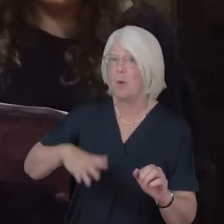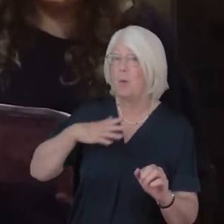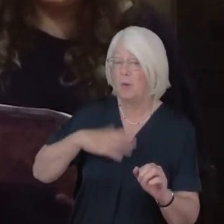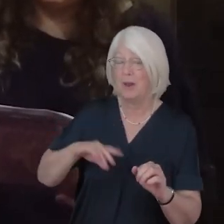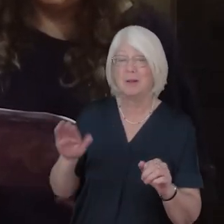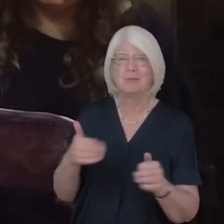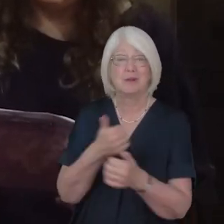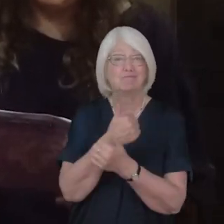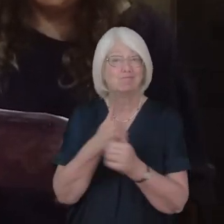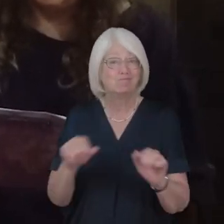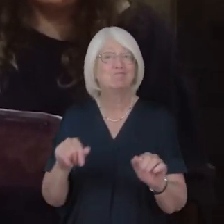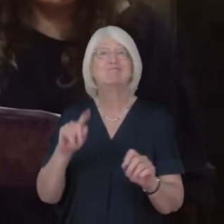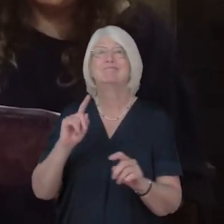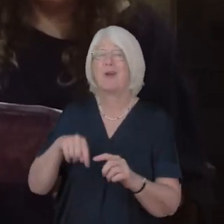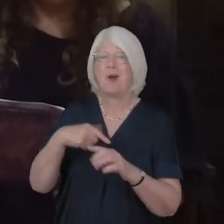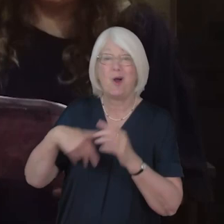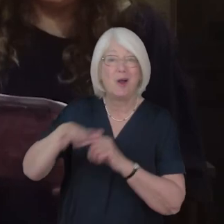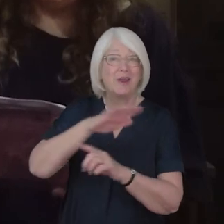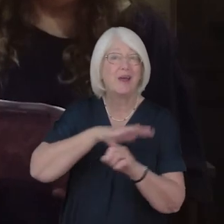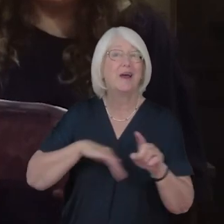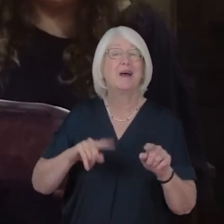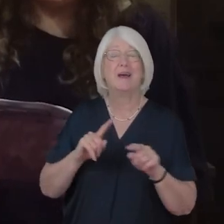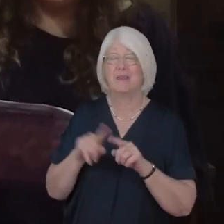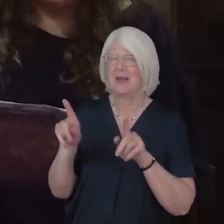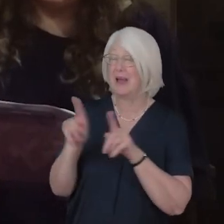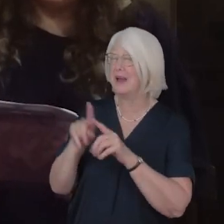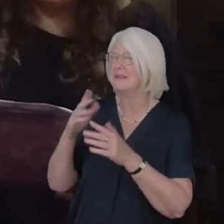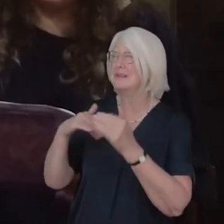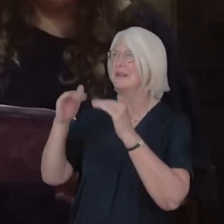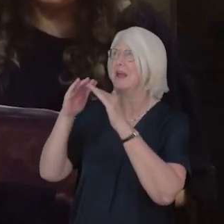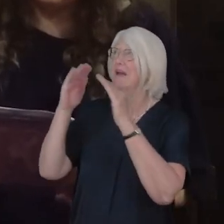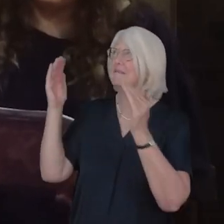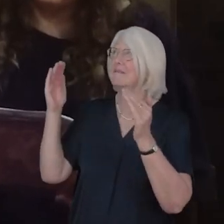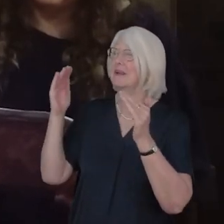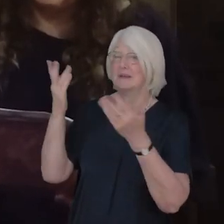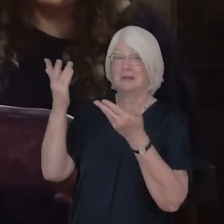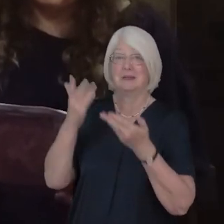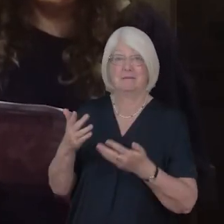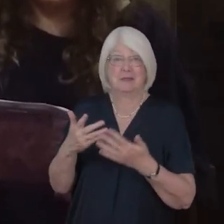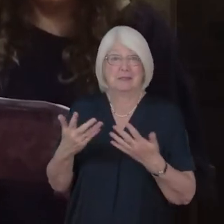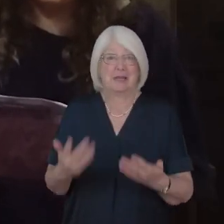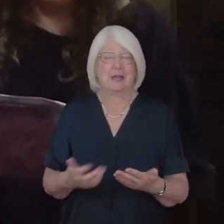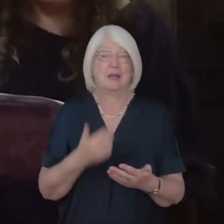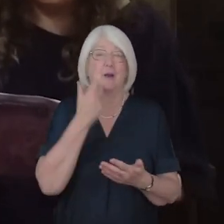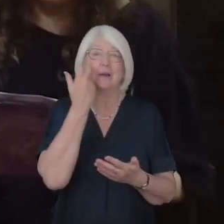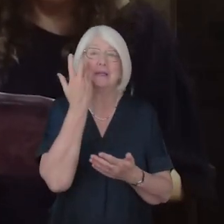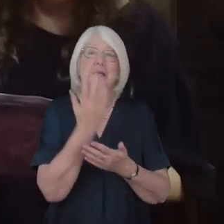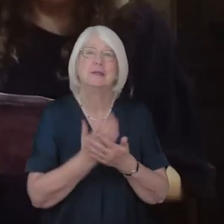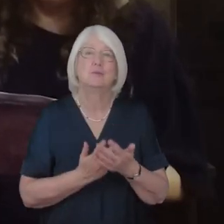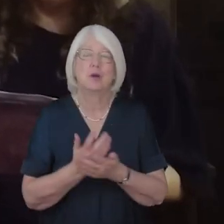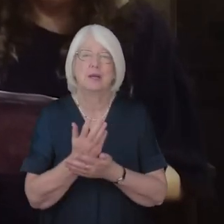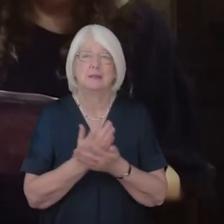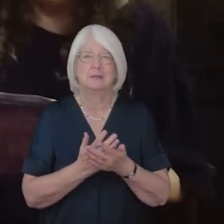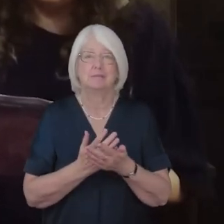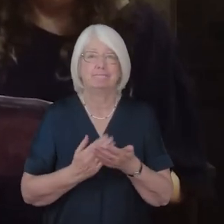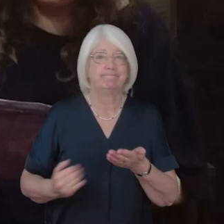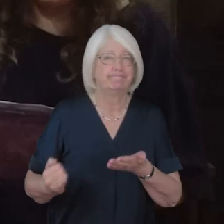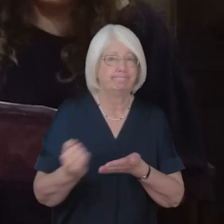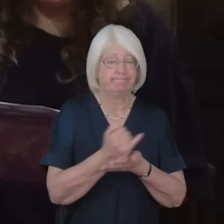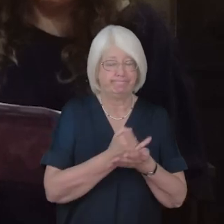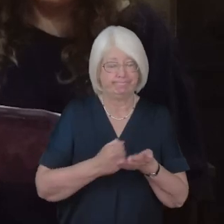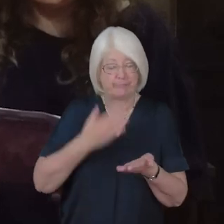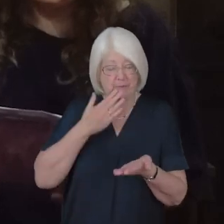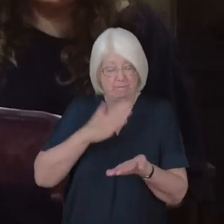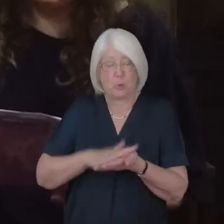be done on earth as in heaven give us today our daily bread forgive